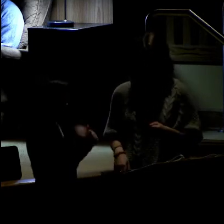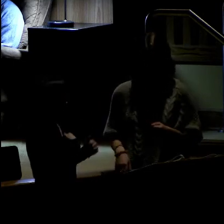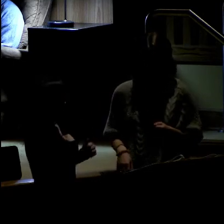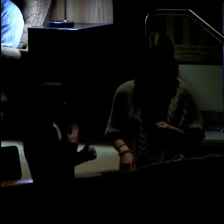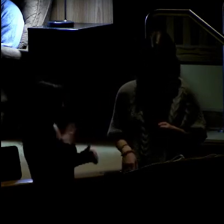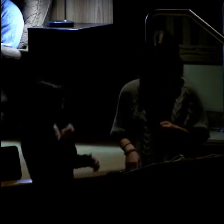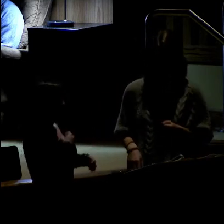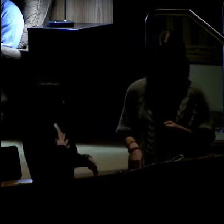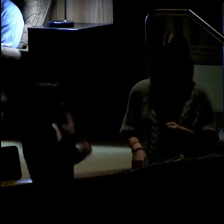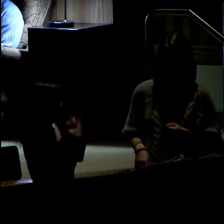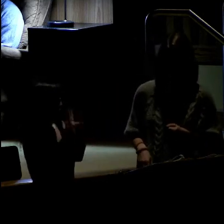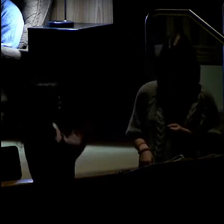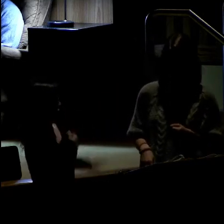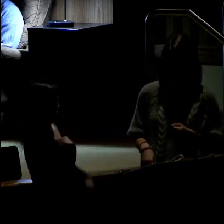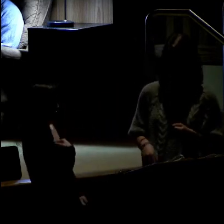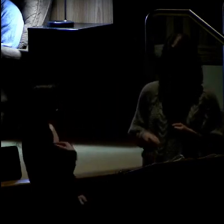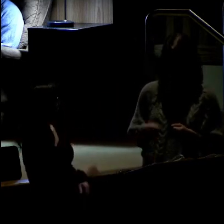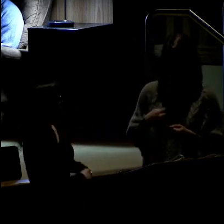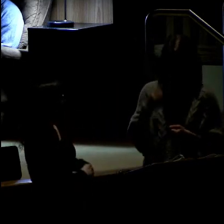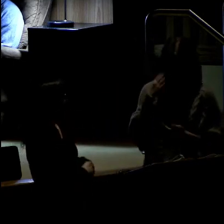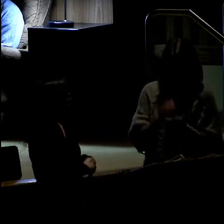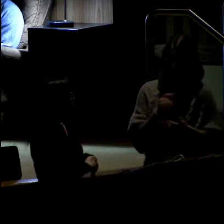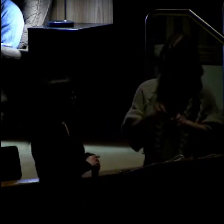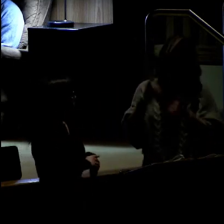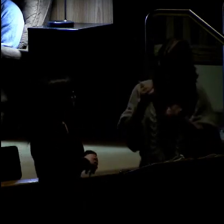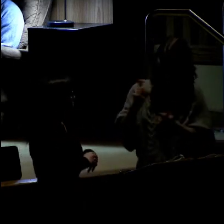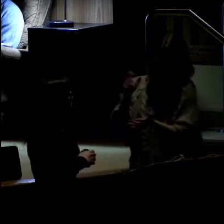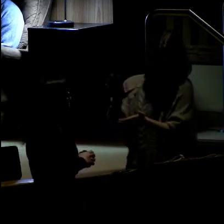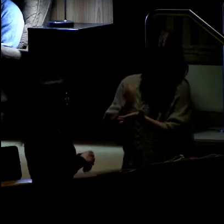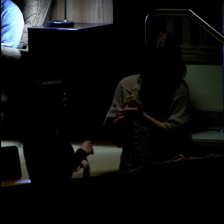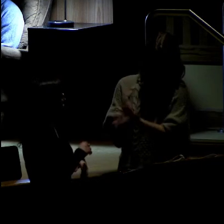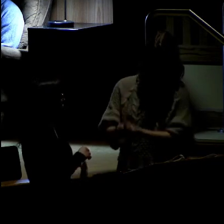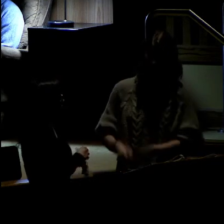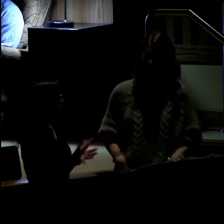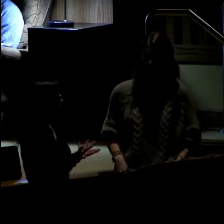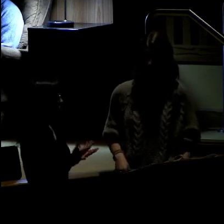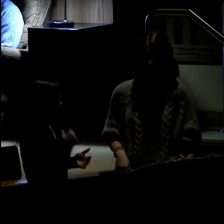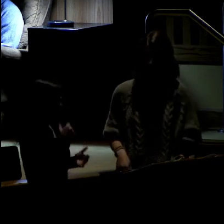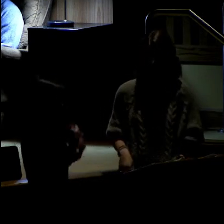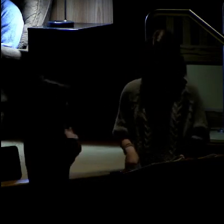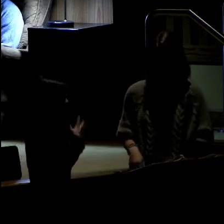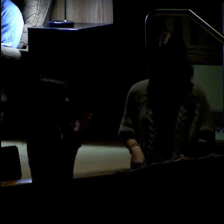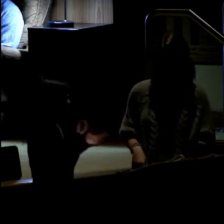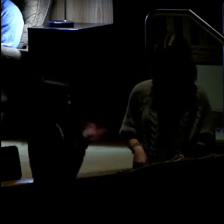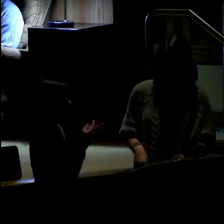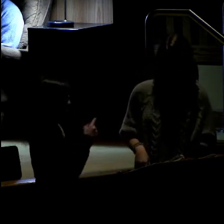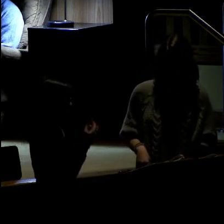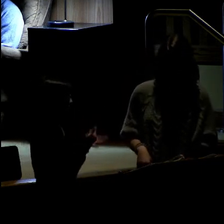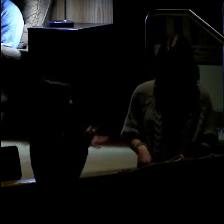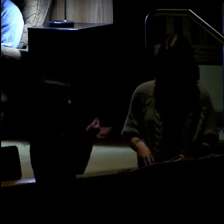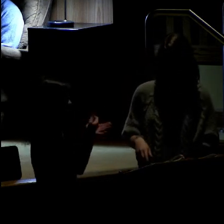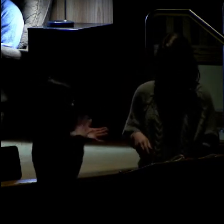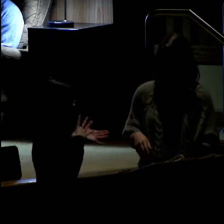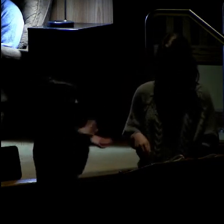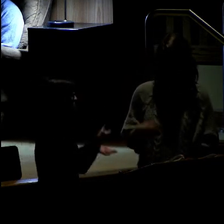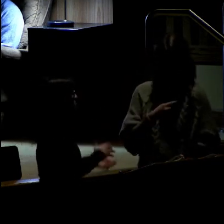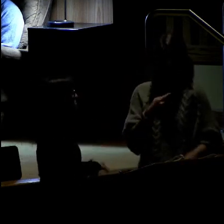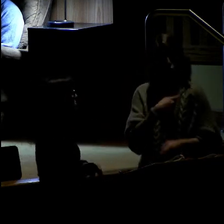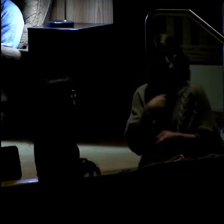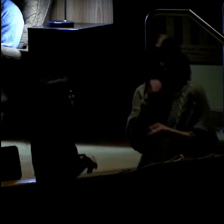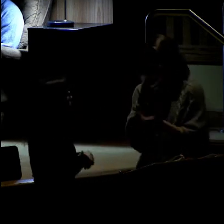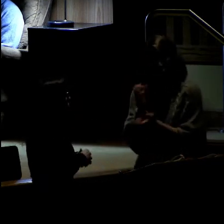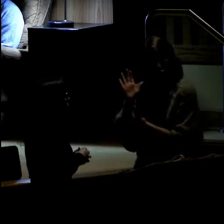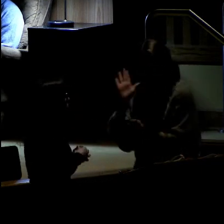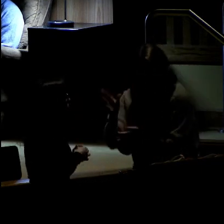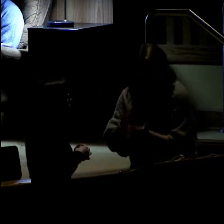I'm sorry, I don't live here. I'm just visiting. We know that, sir, but we still need your help. Well, I haven't got much money, but I'll do what I can. Oh, mister, we don't